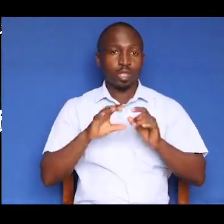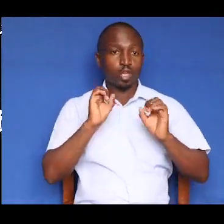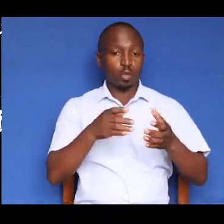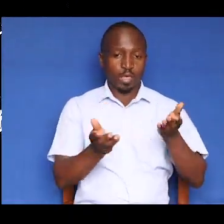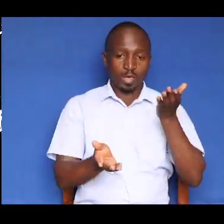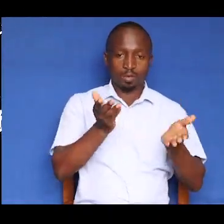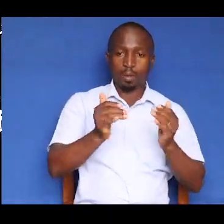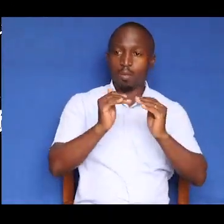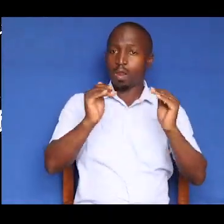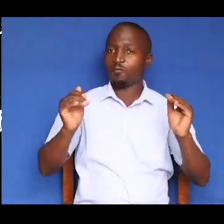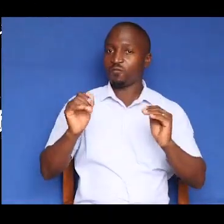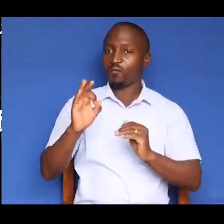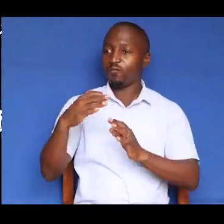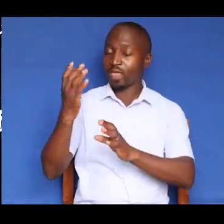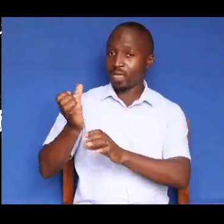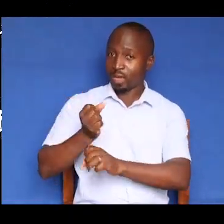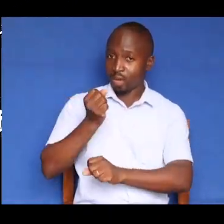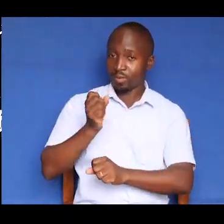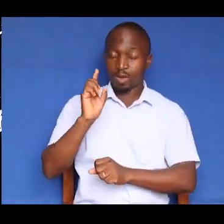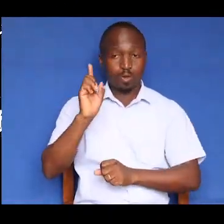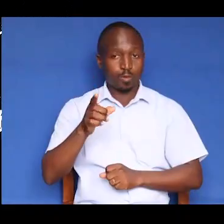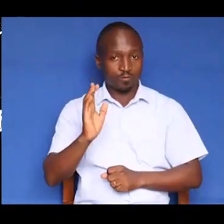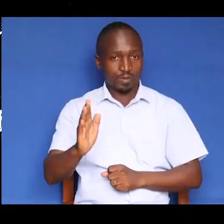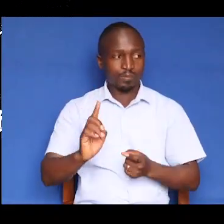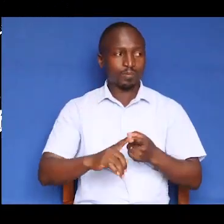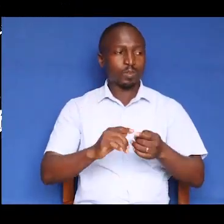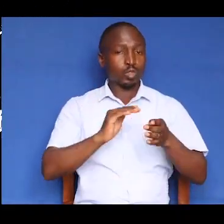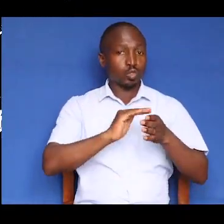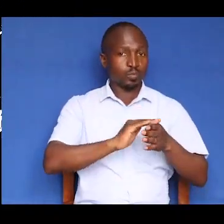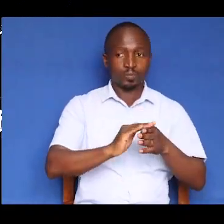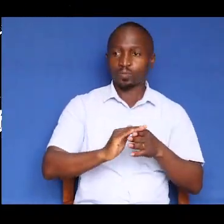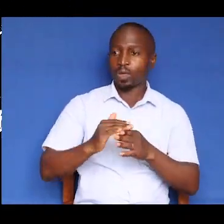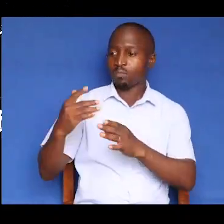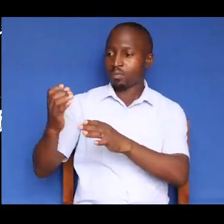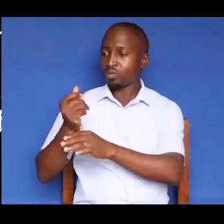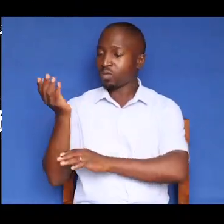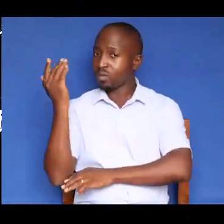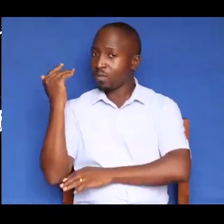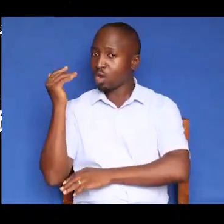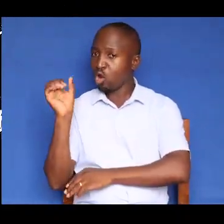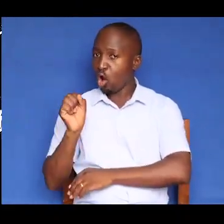equilibrium level of income will be, you have to take all the income,